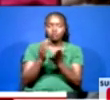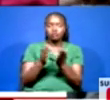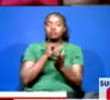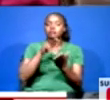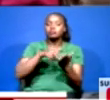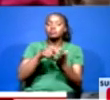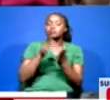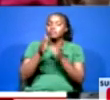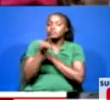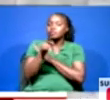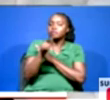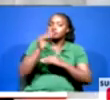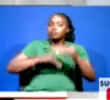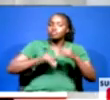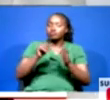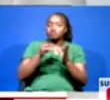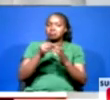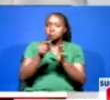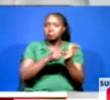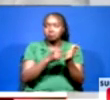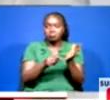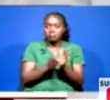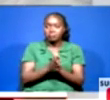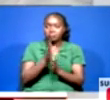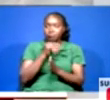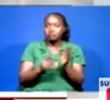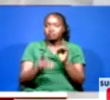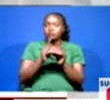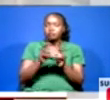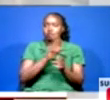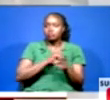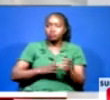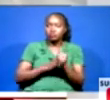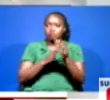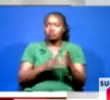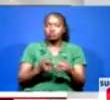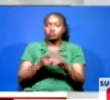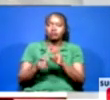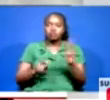person is guilty. He spoke as he met religious leaders drawn from Western